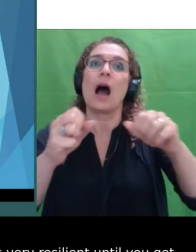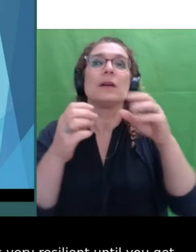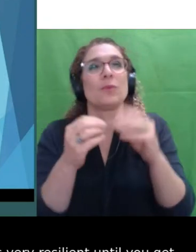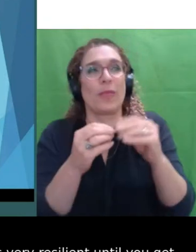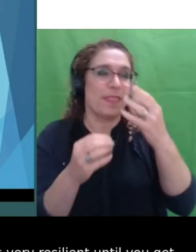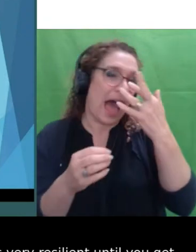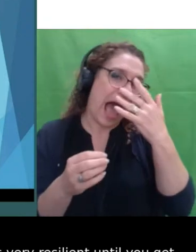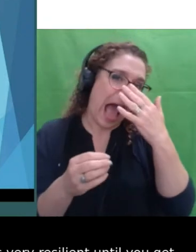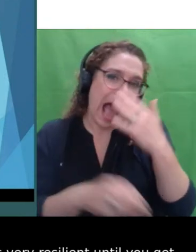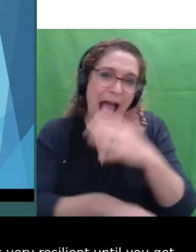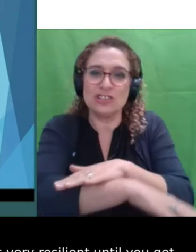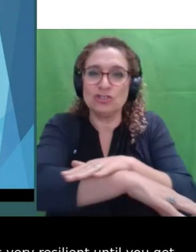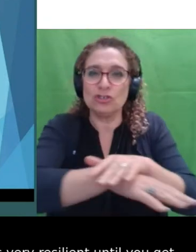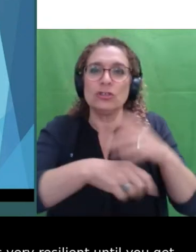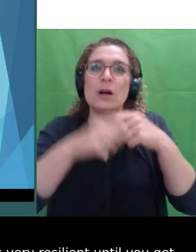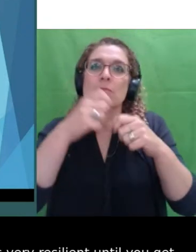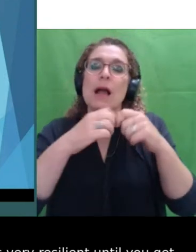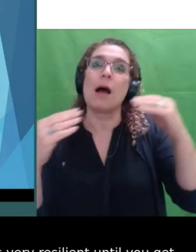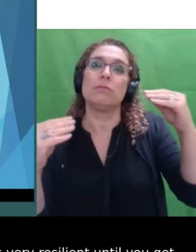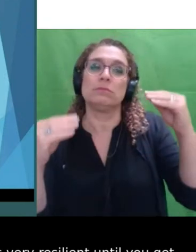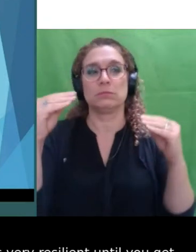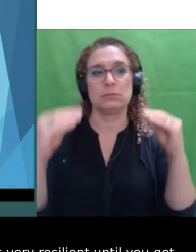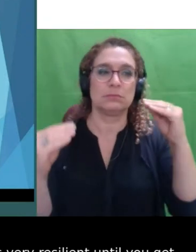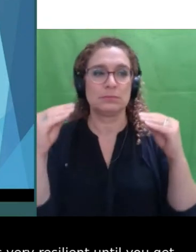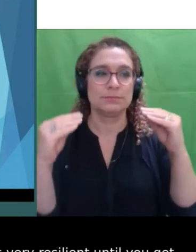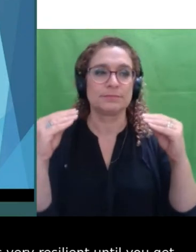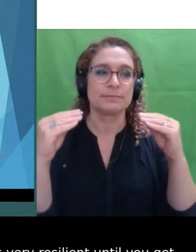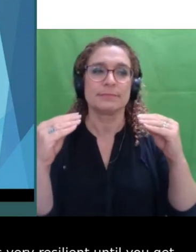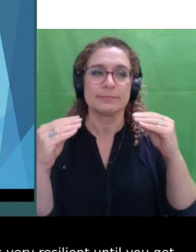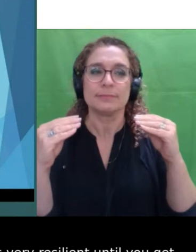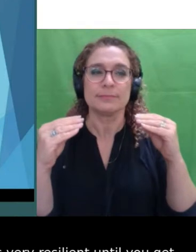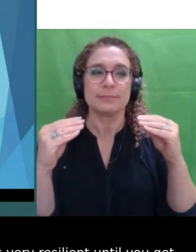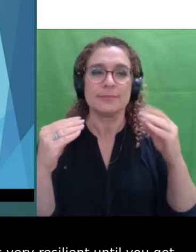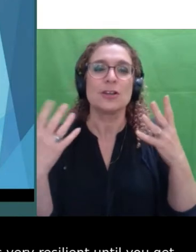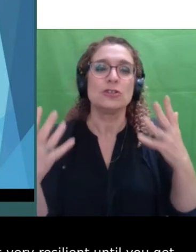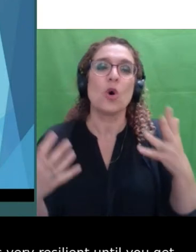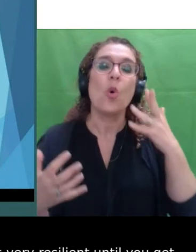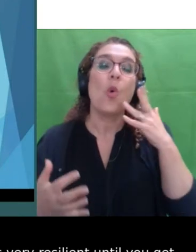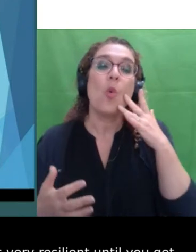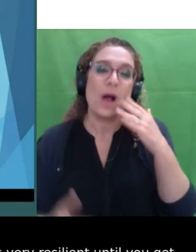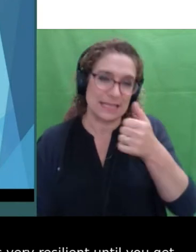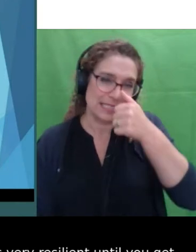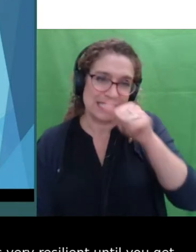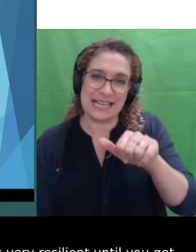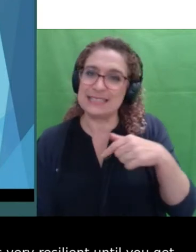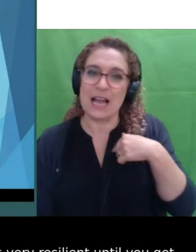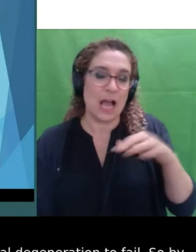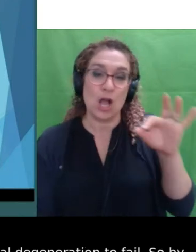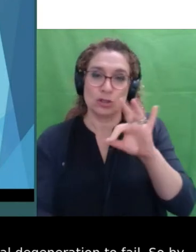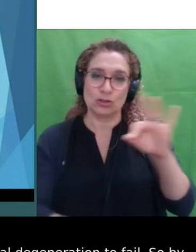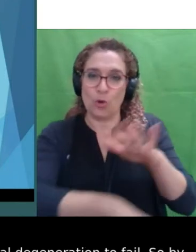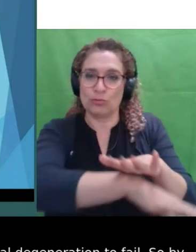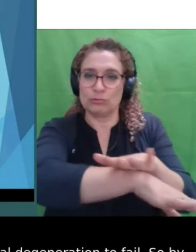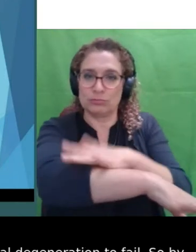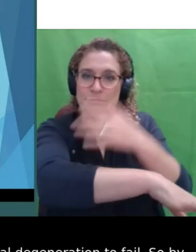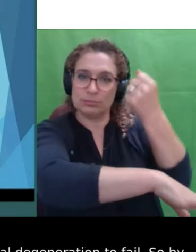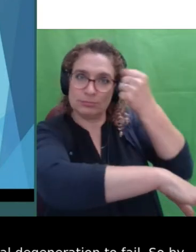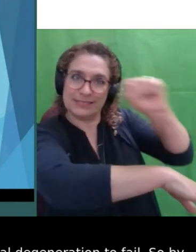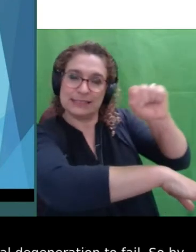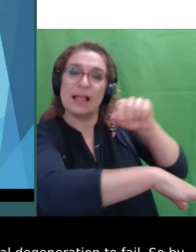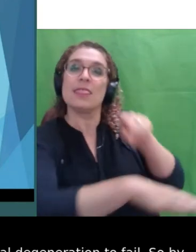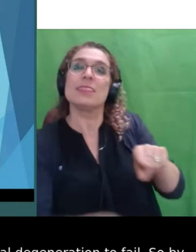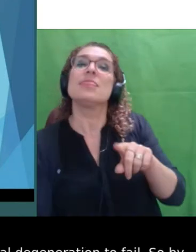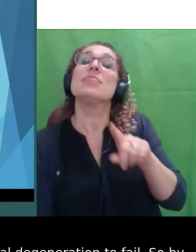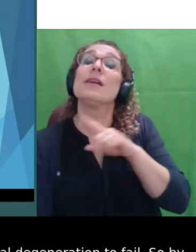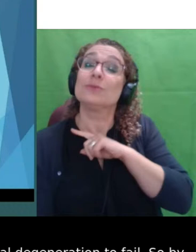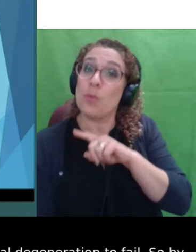degeneration to fail so by 60 nobody has a resilient skin barrier and that's why we also see a lot